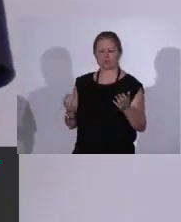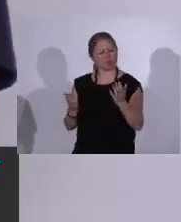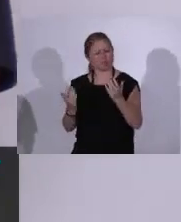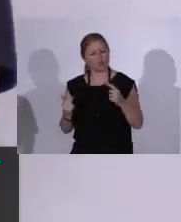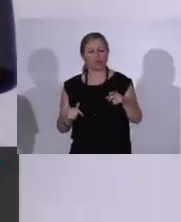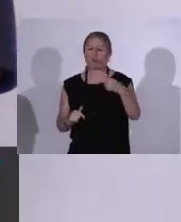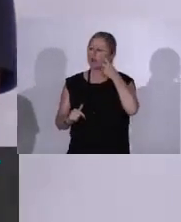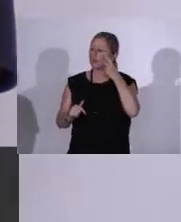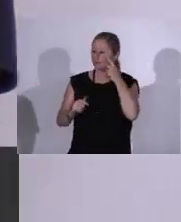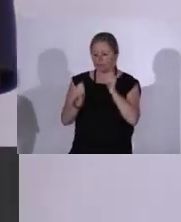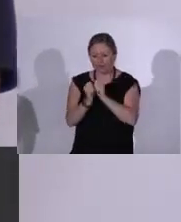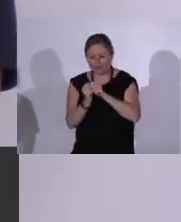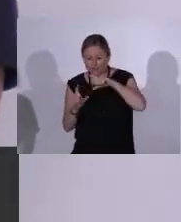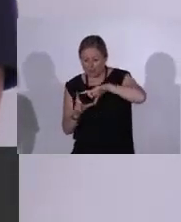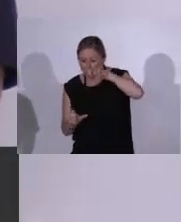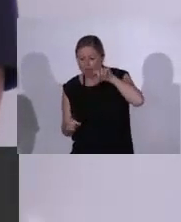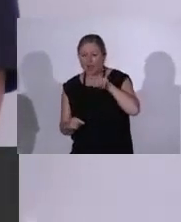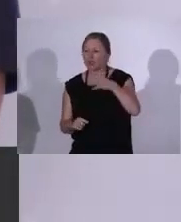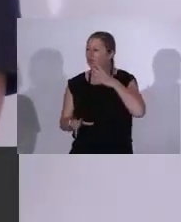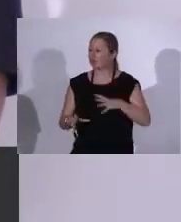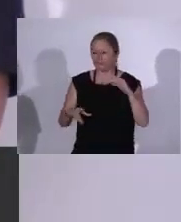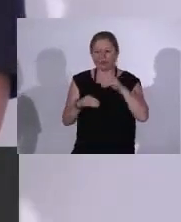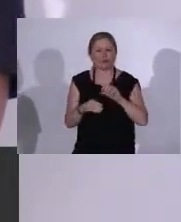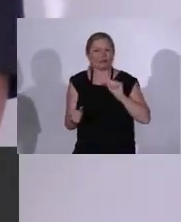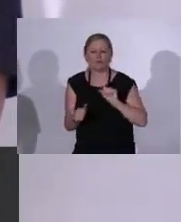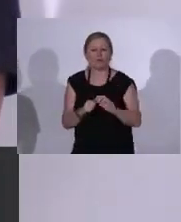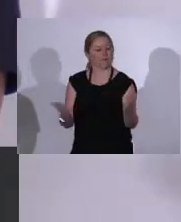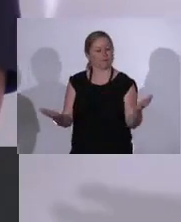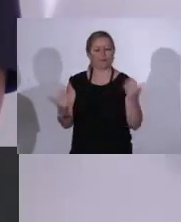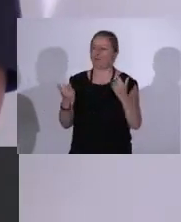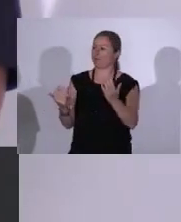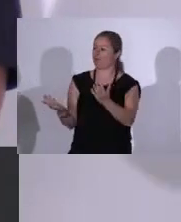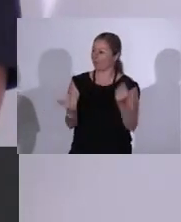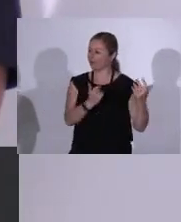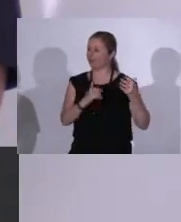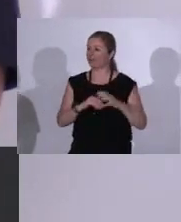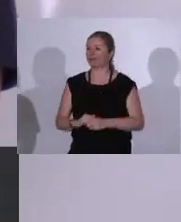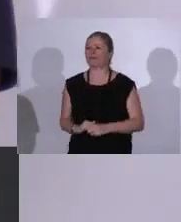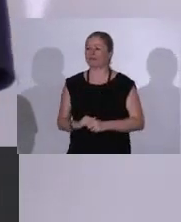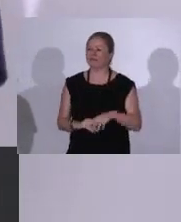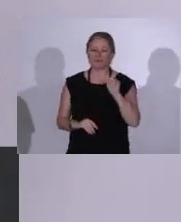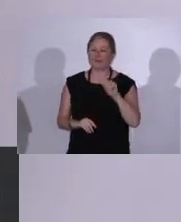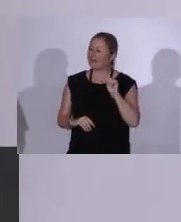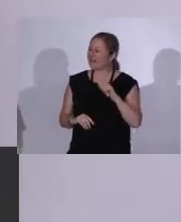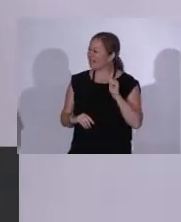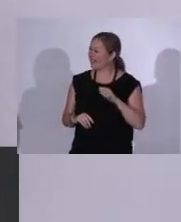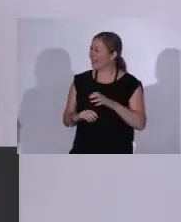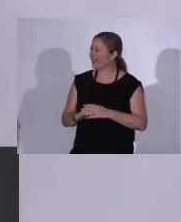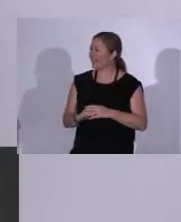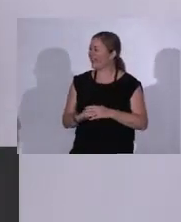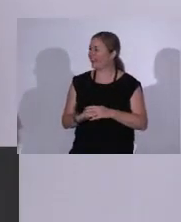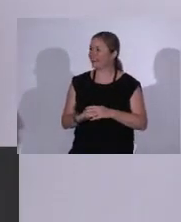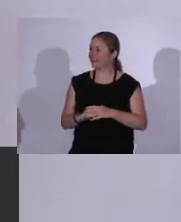the flyer and you want to participate, great, let's just go with that. So we had a couple of